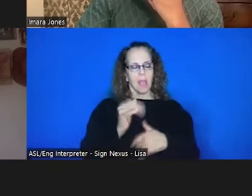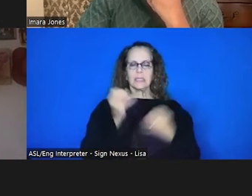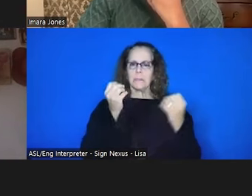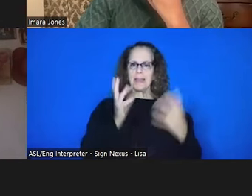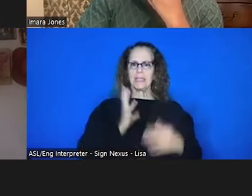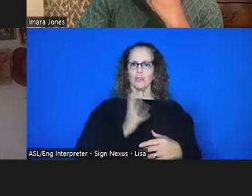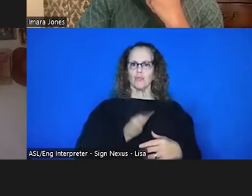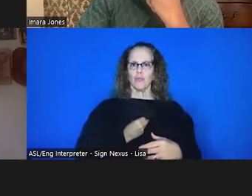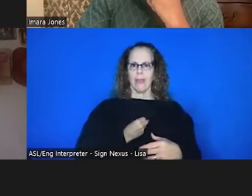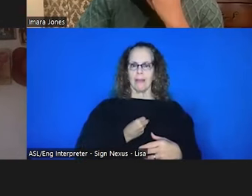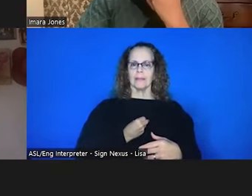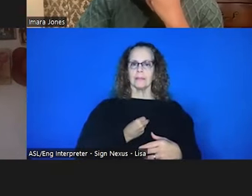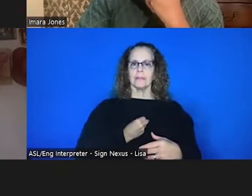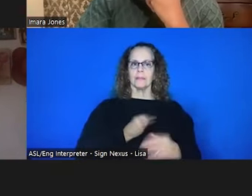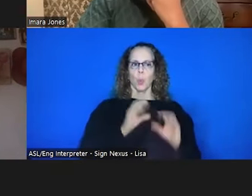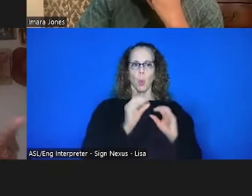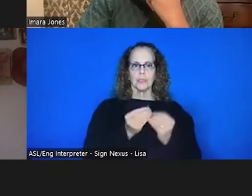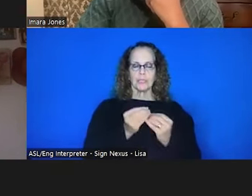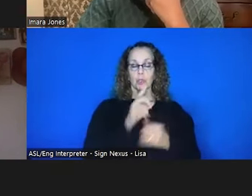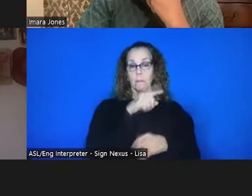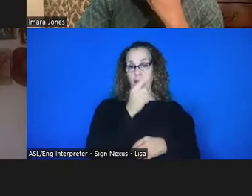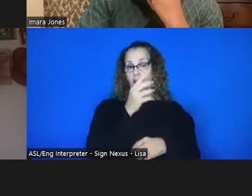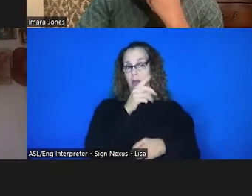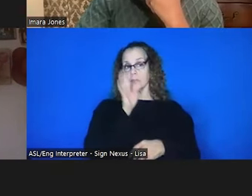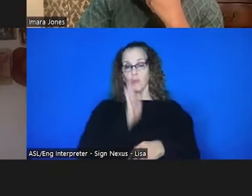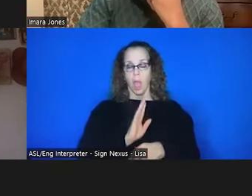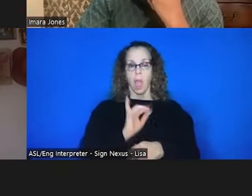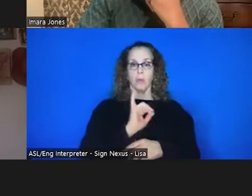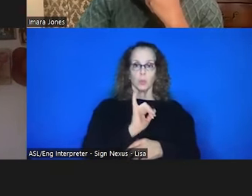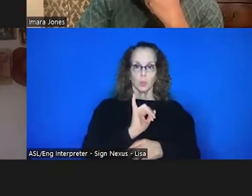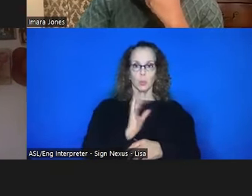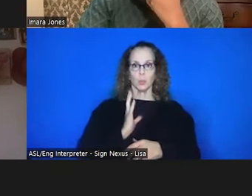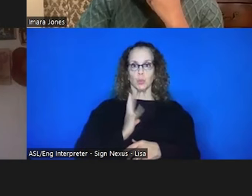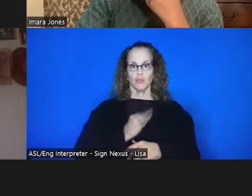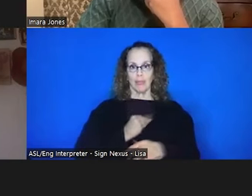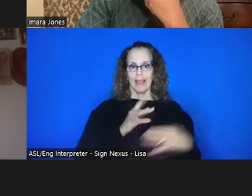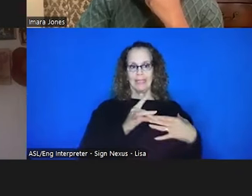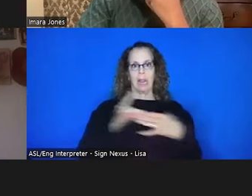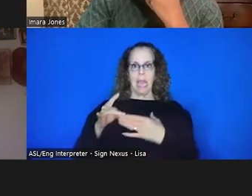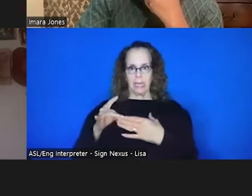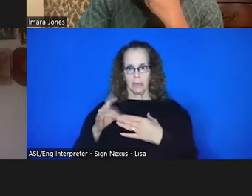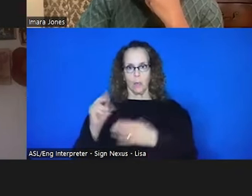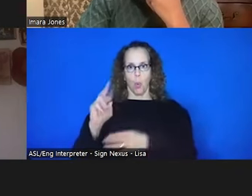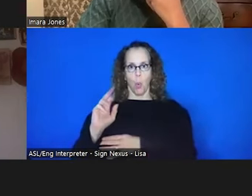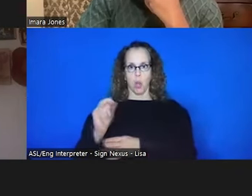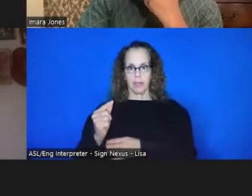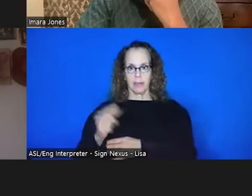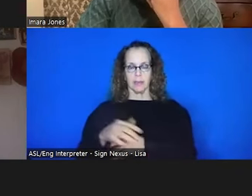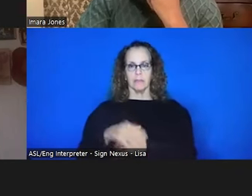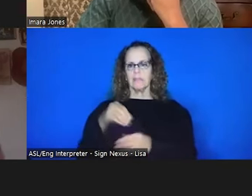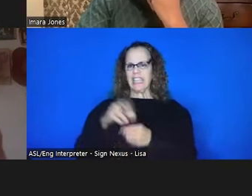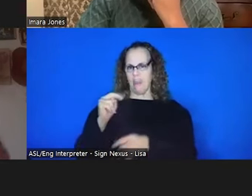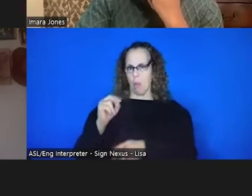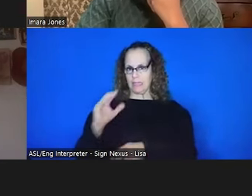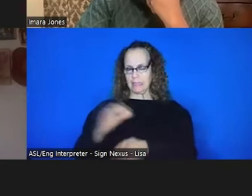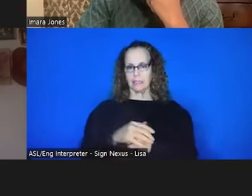organizations in New York City, Black and Brown specifically, Black and Brown trans-led organizations. So one of the best things you can do as